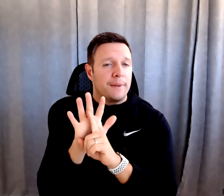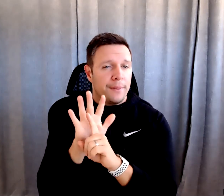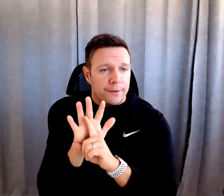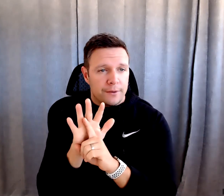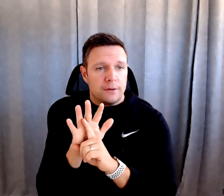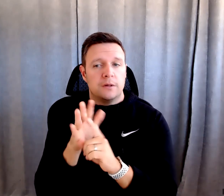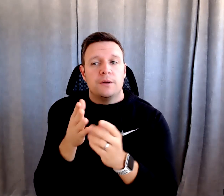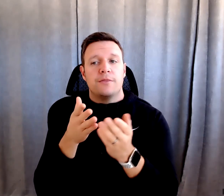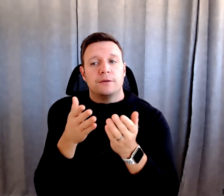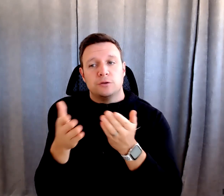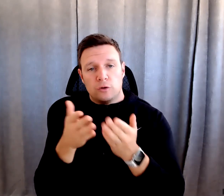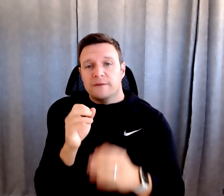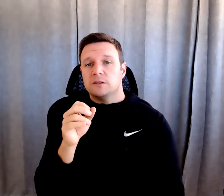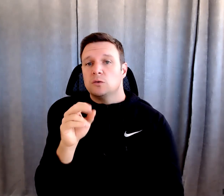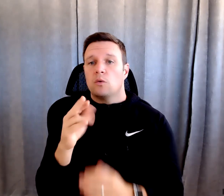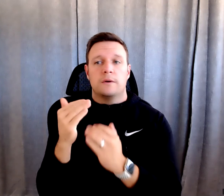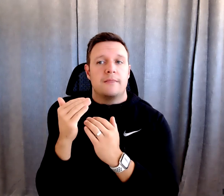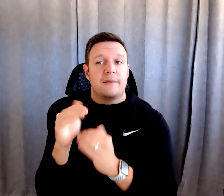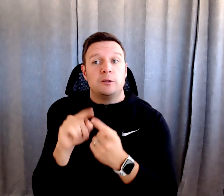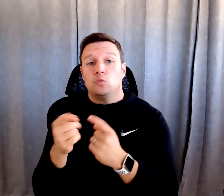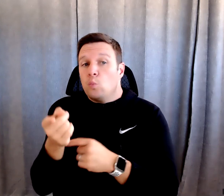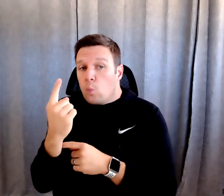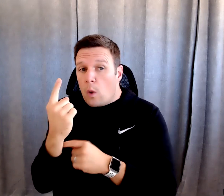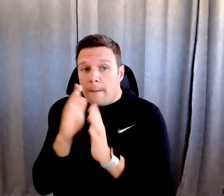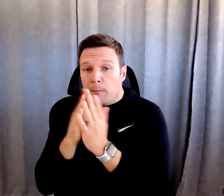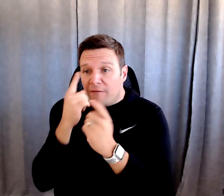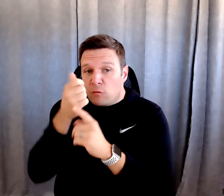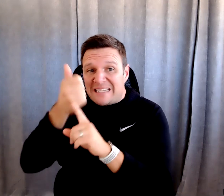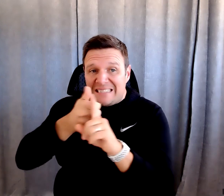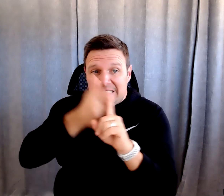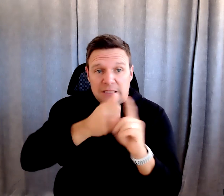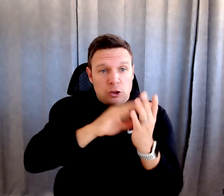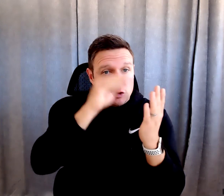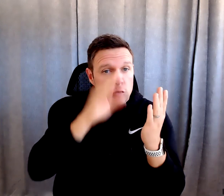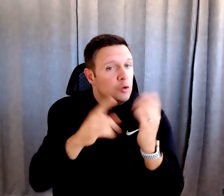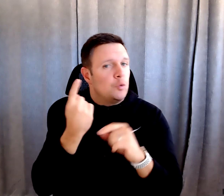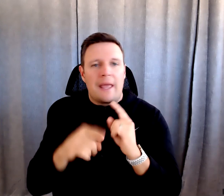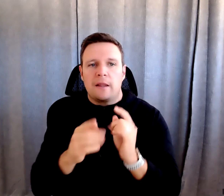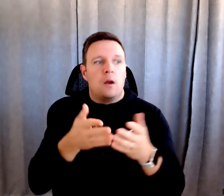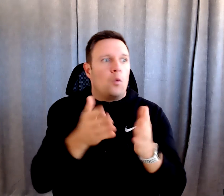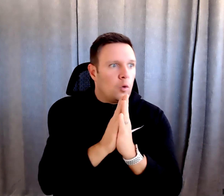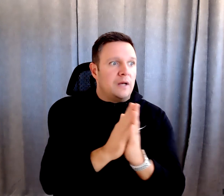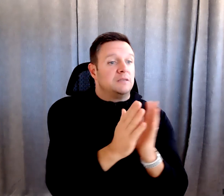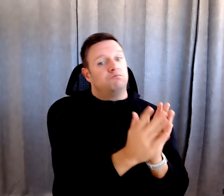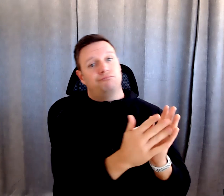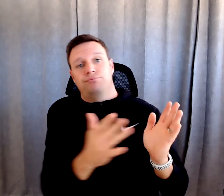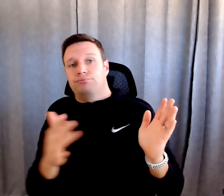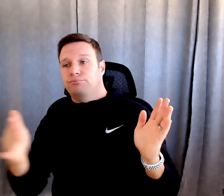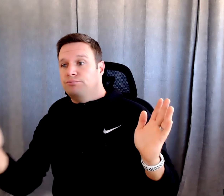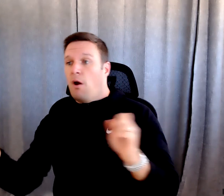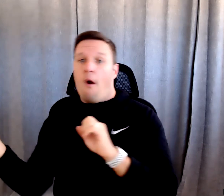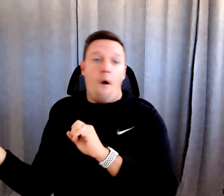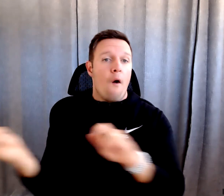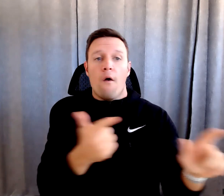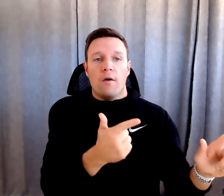it is. We might limit it to, one textbook per student. You know, you can't request to use a textbook for